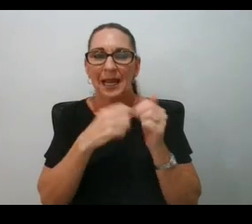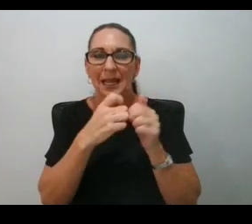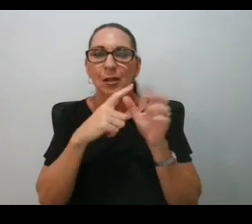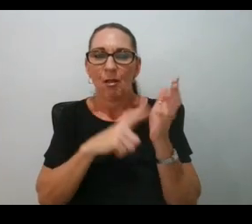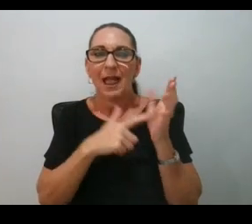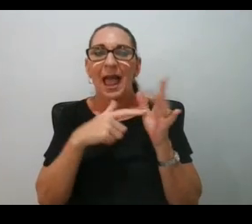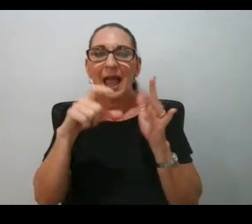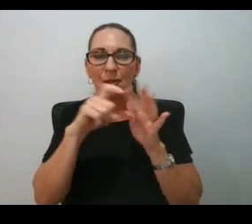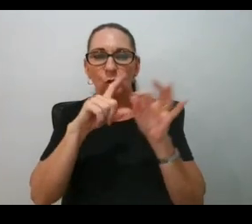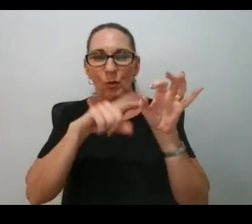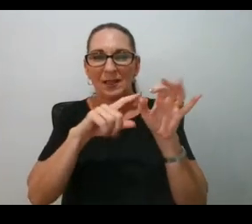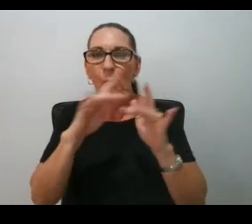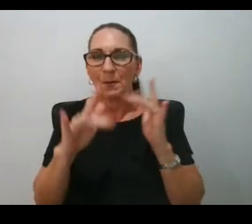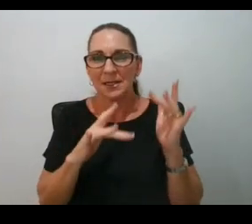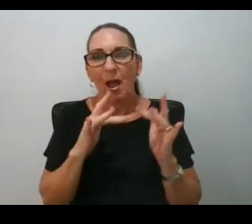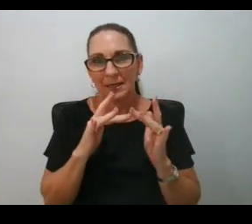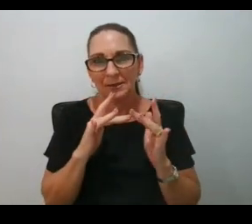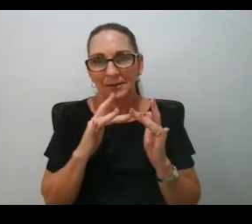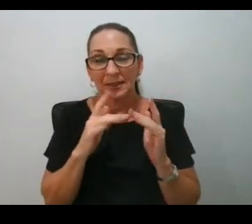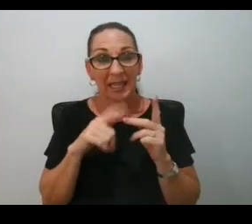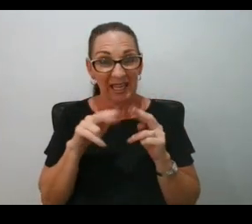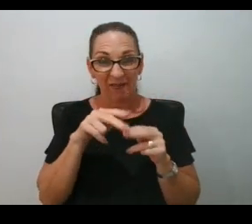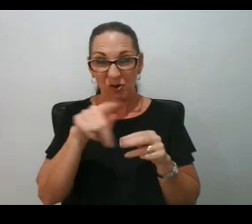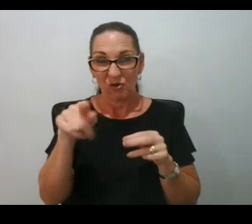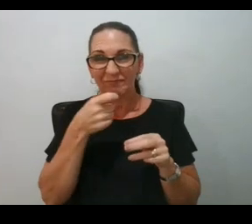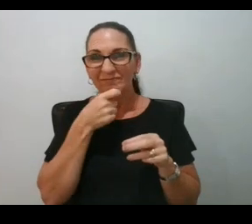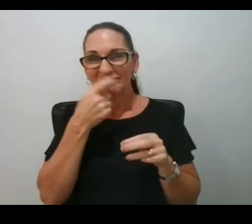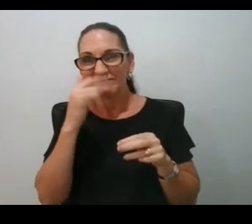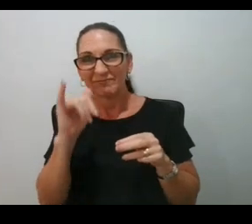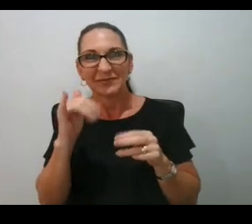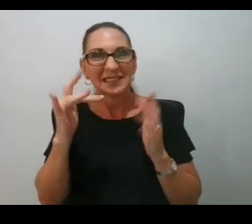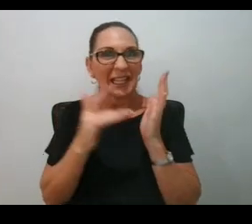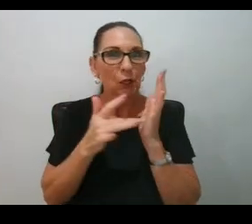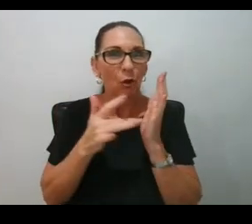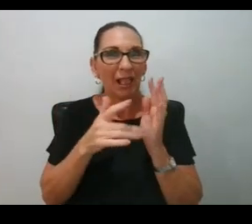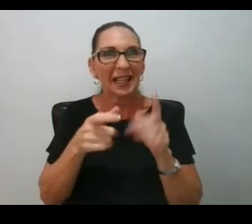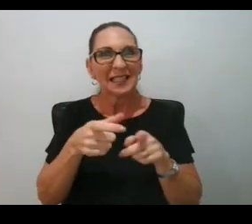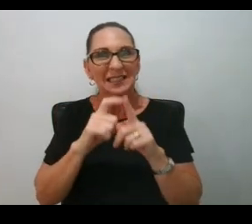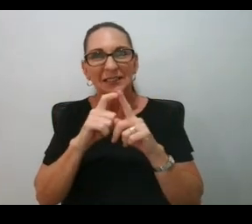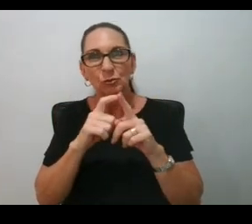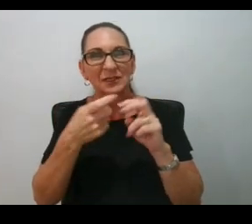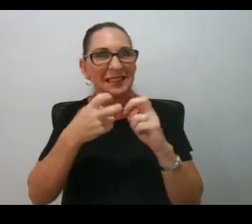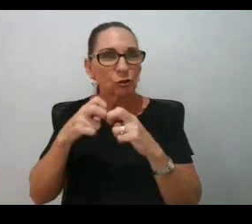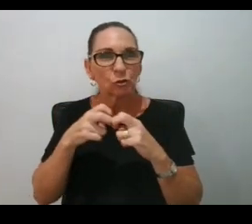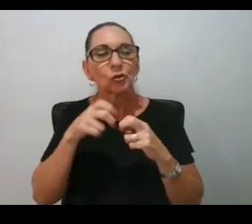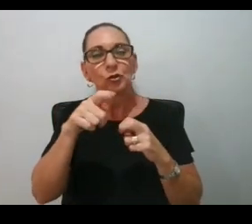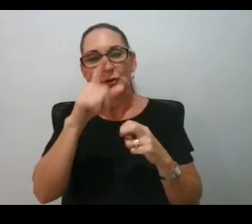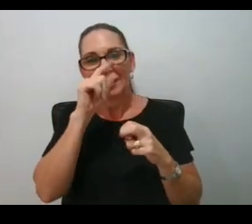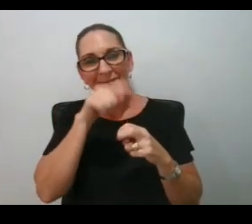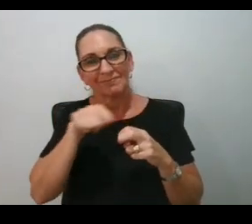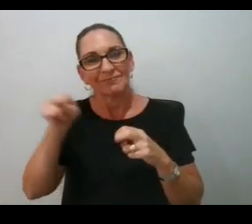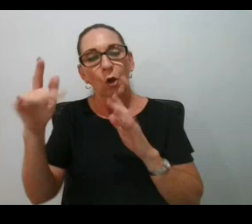difficulties, unfortunately, we are unable to help and you will need to contact the GoToWebinar customer support team.